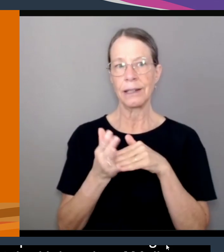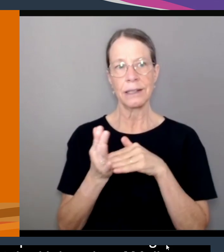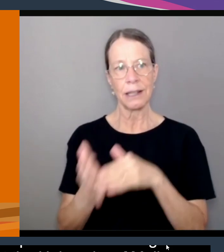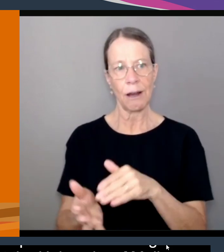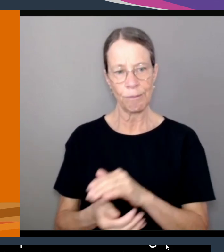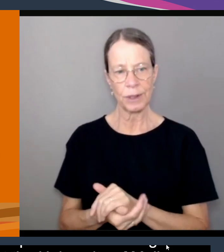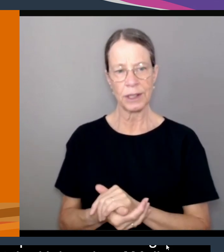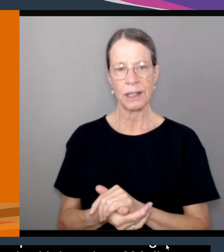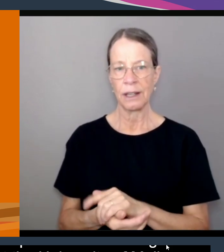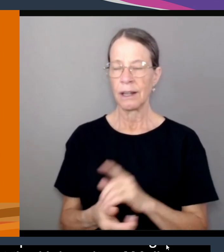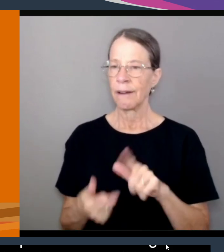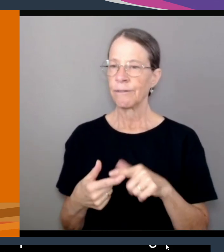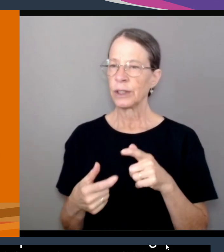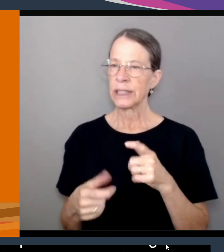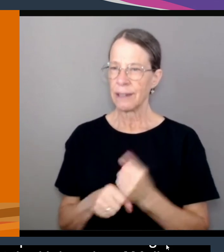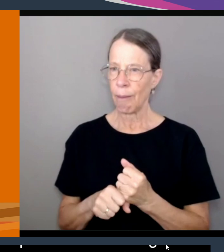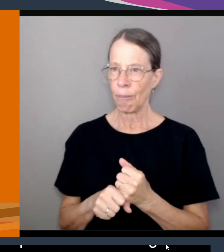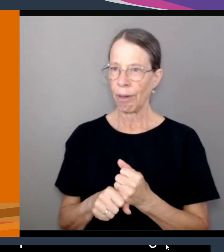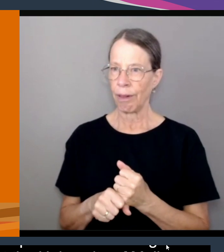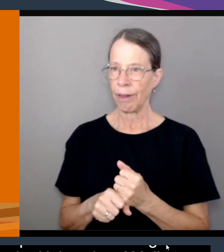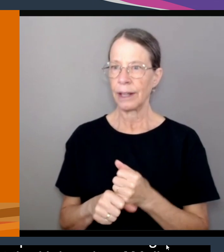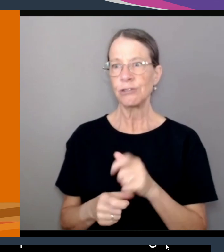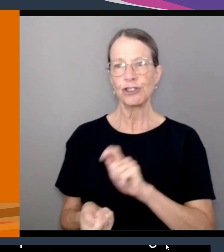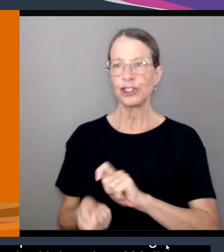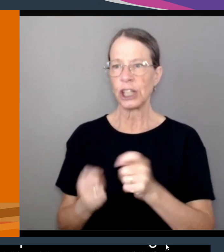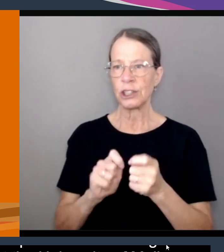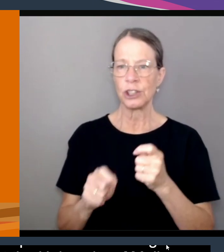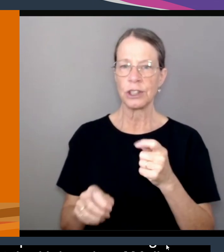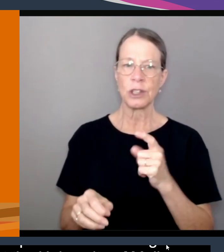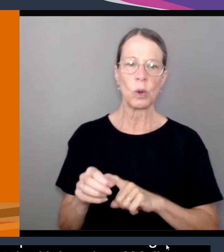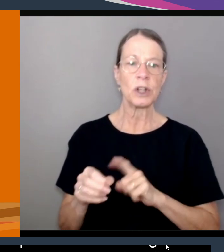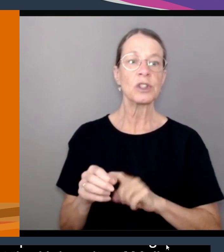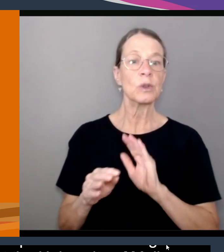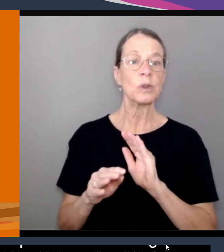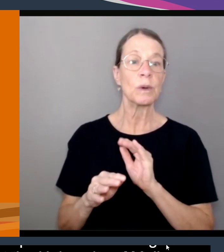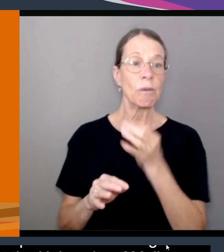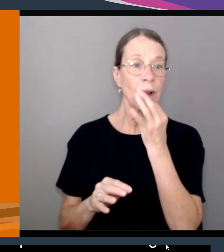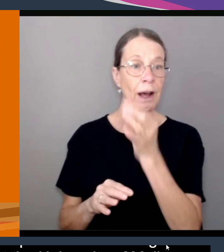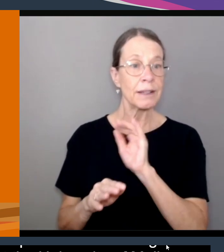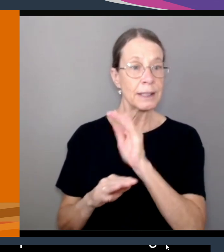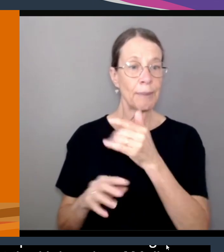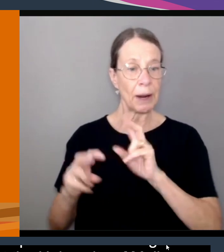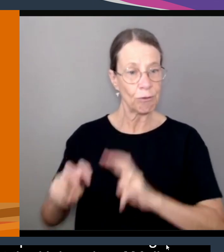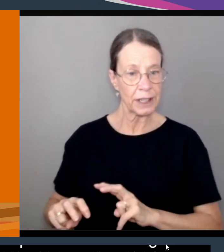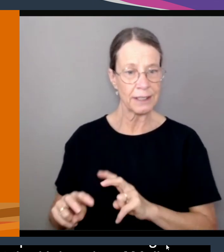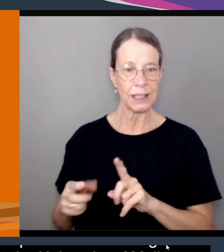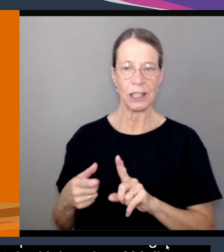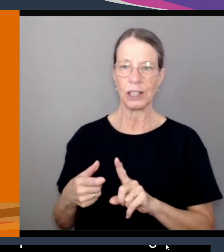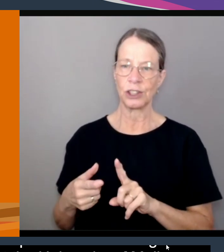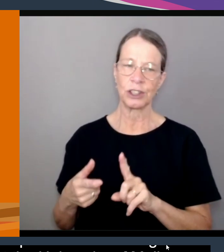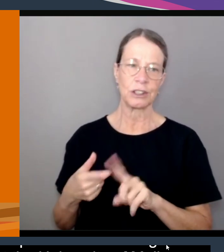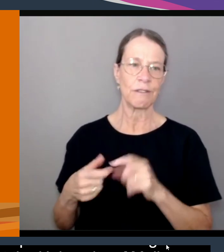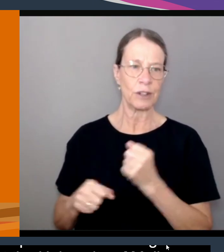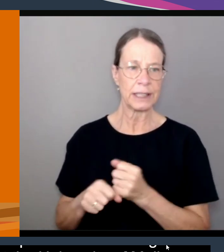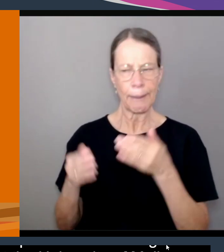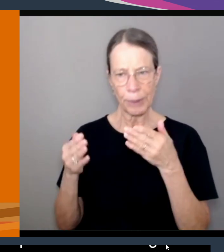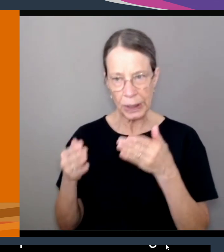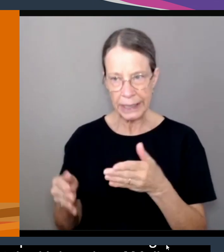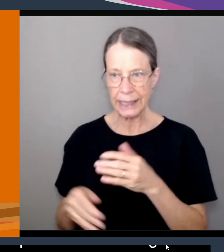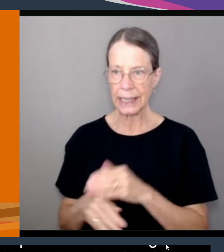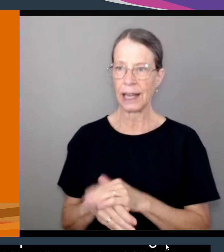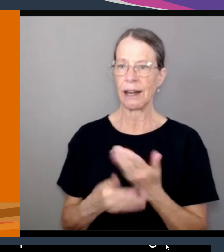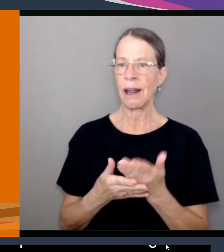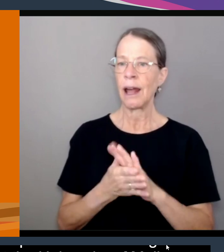that we ask in research. So this might be to do with consent, how we communicate as a team, and also